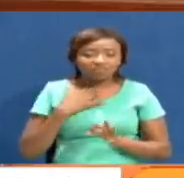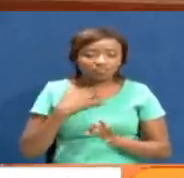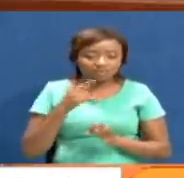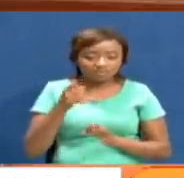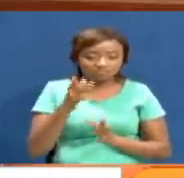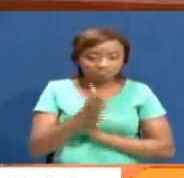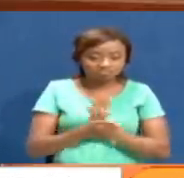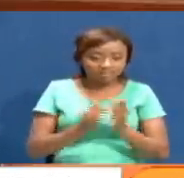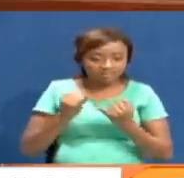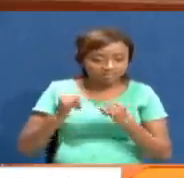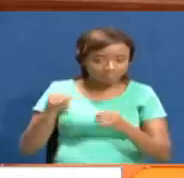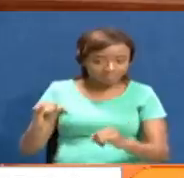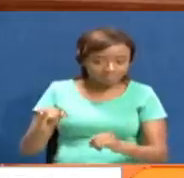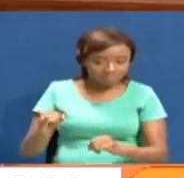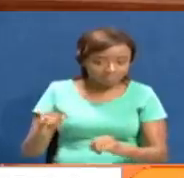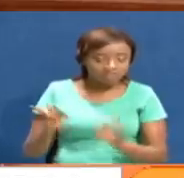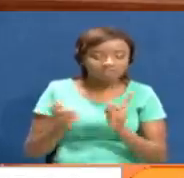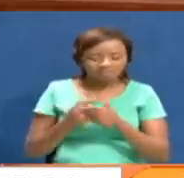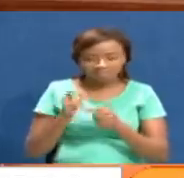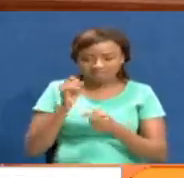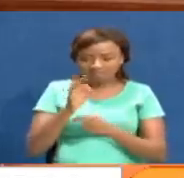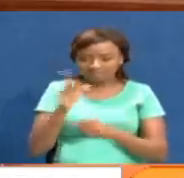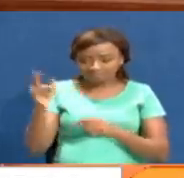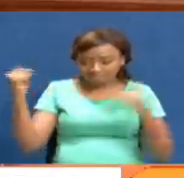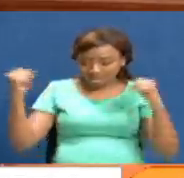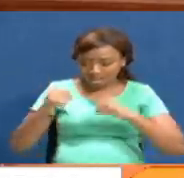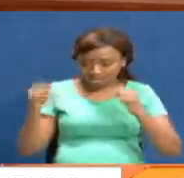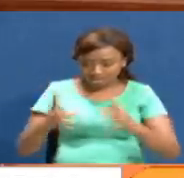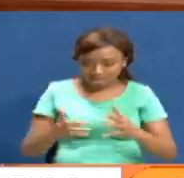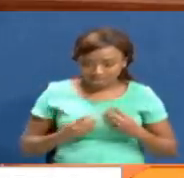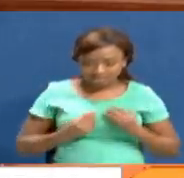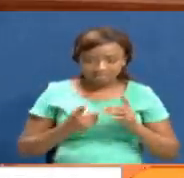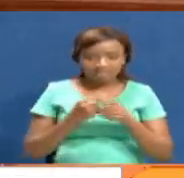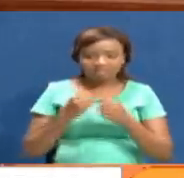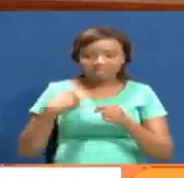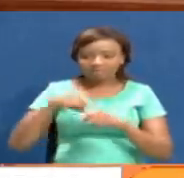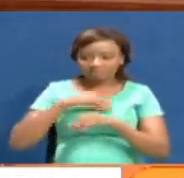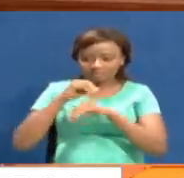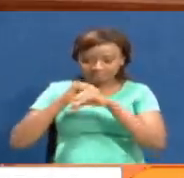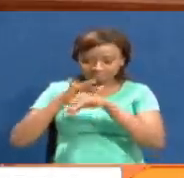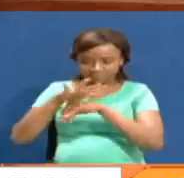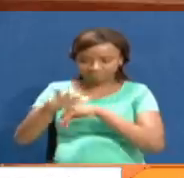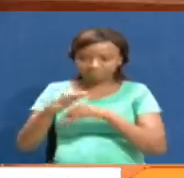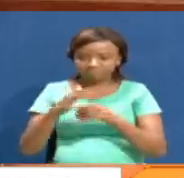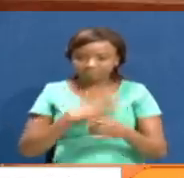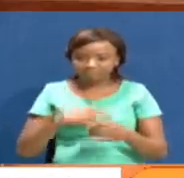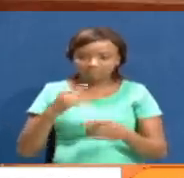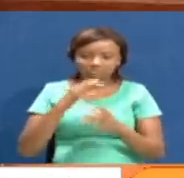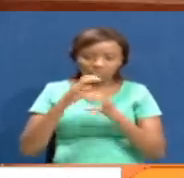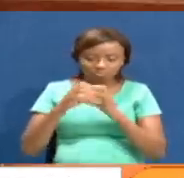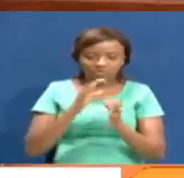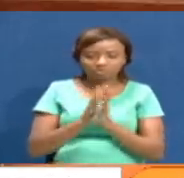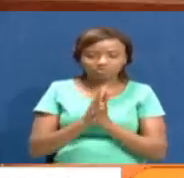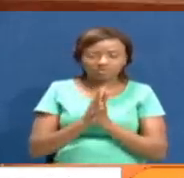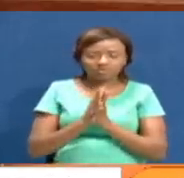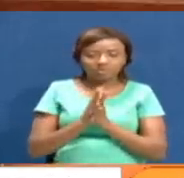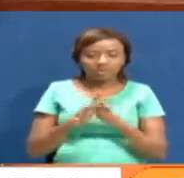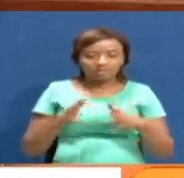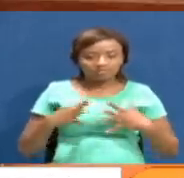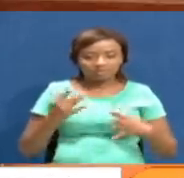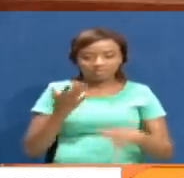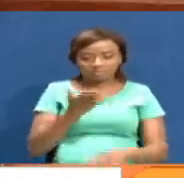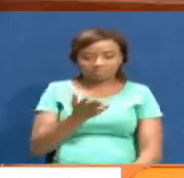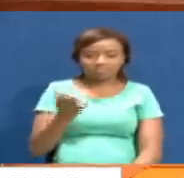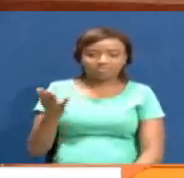that plan implemented. And when they agreed, we persuaded them to talk to Mokoro